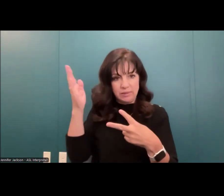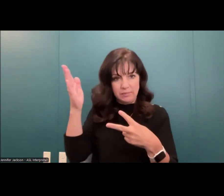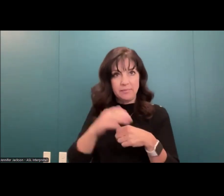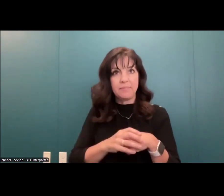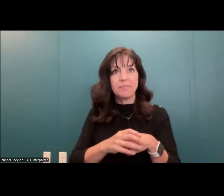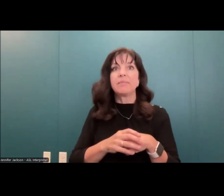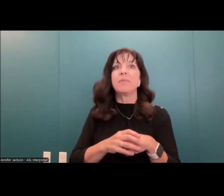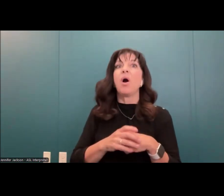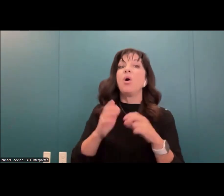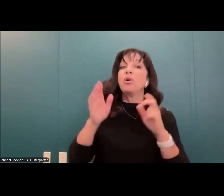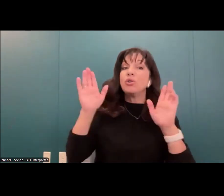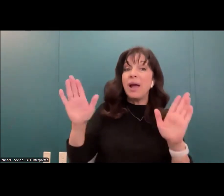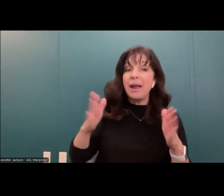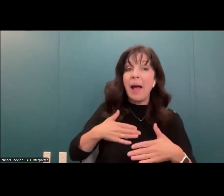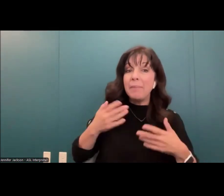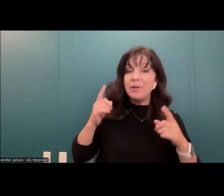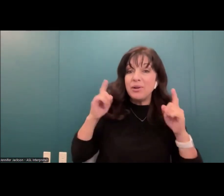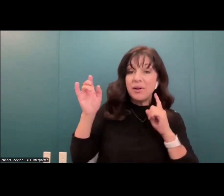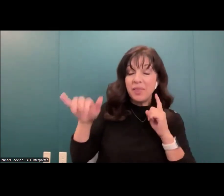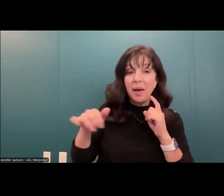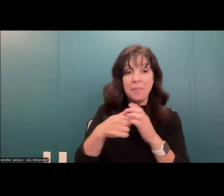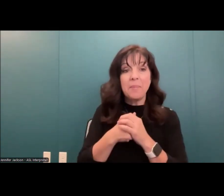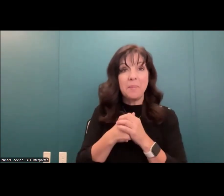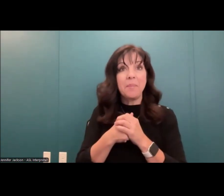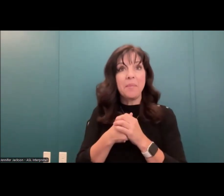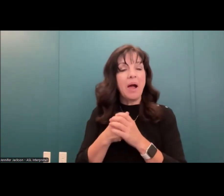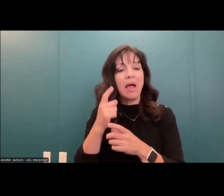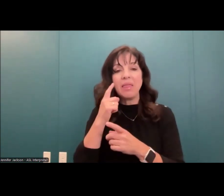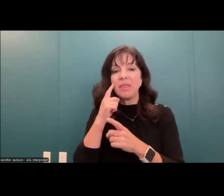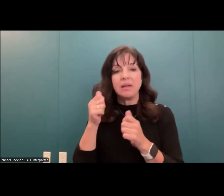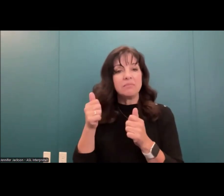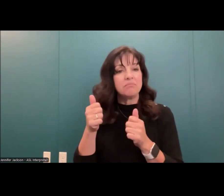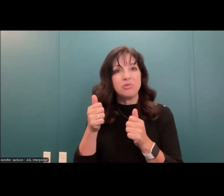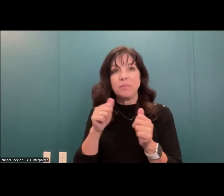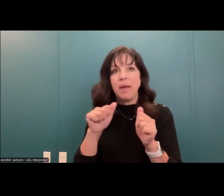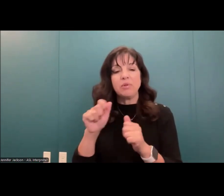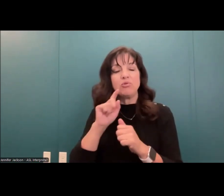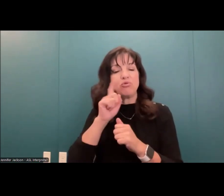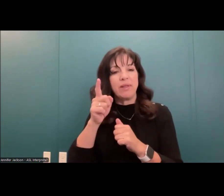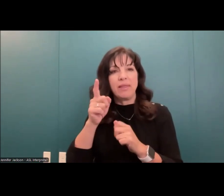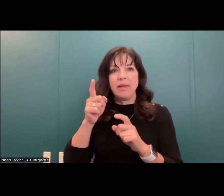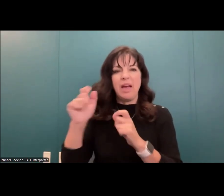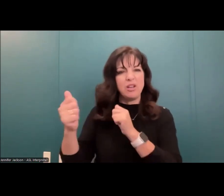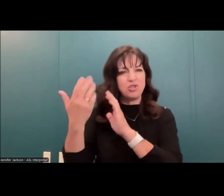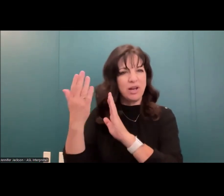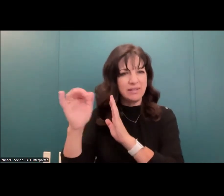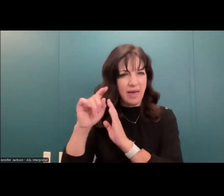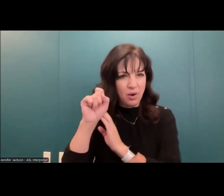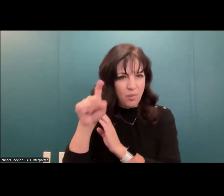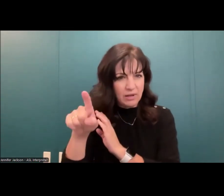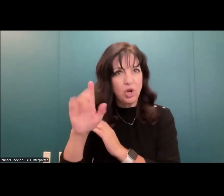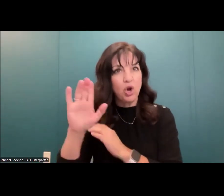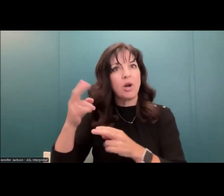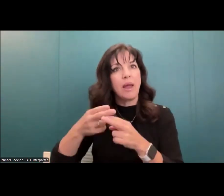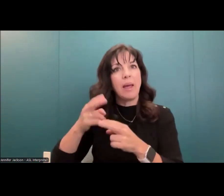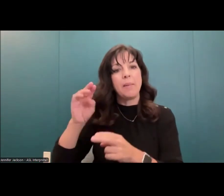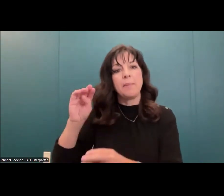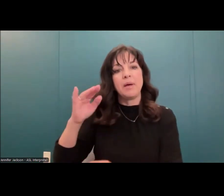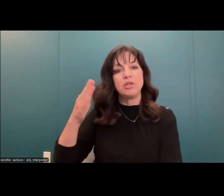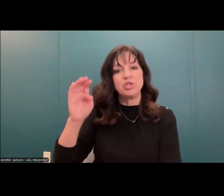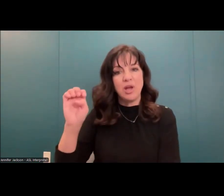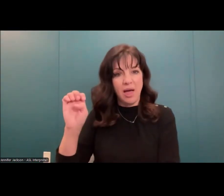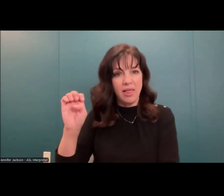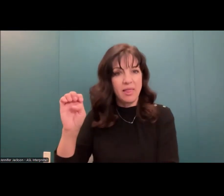Excellent. I'm glad to hear that, Janelle, that she'll be, I think she'll be able to really address that question. Her name was Michelle